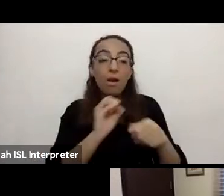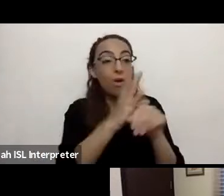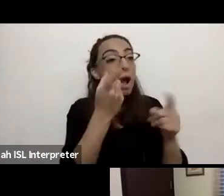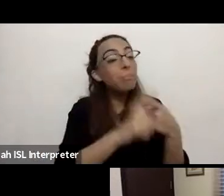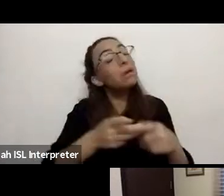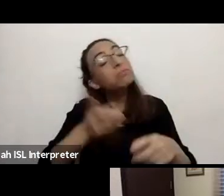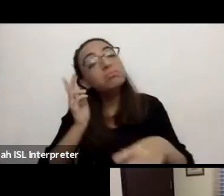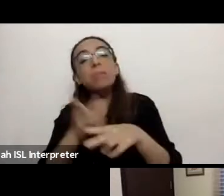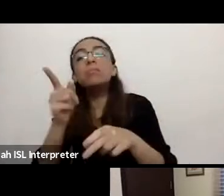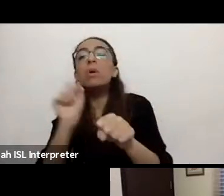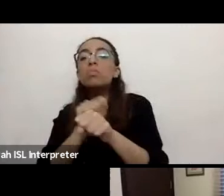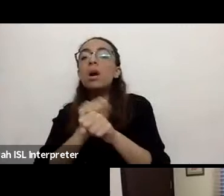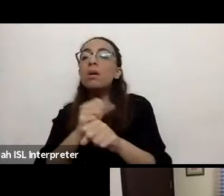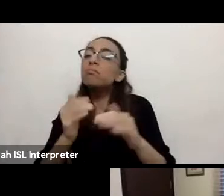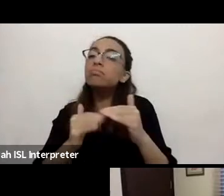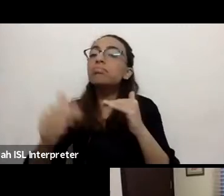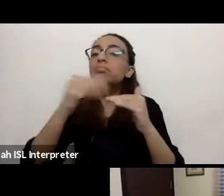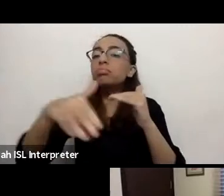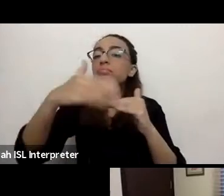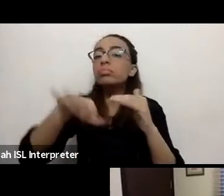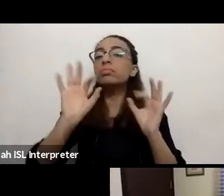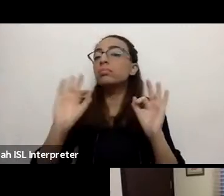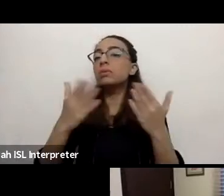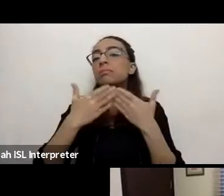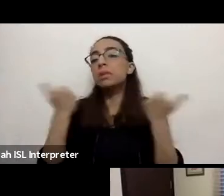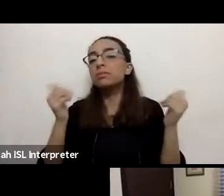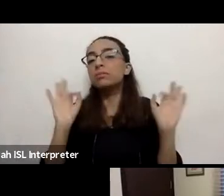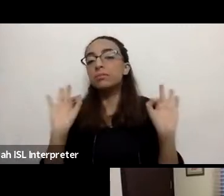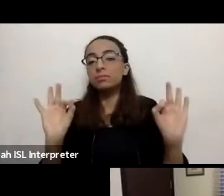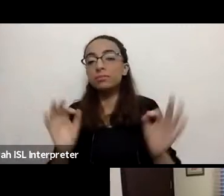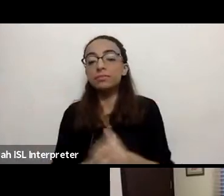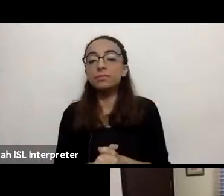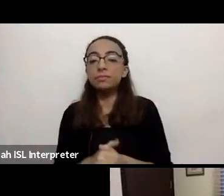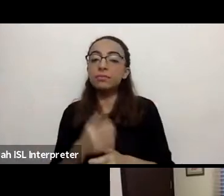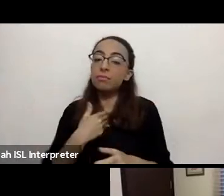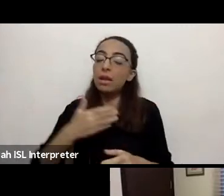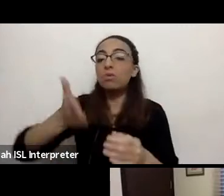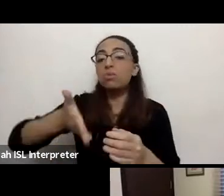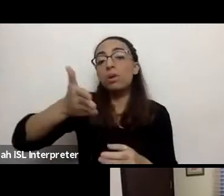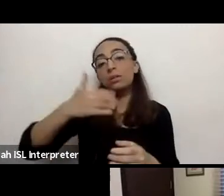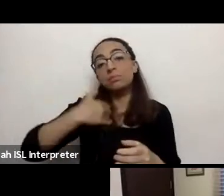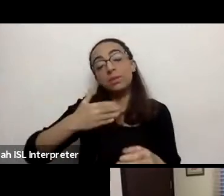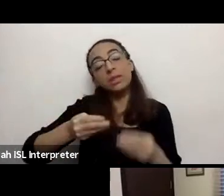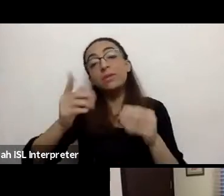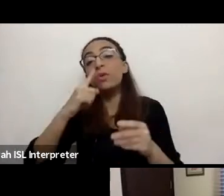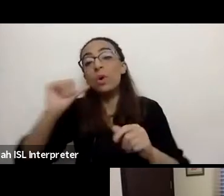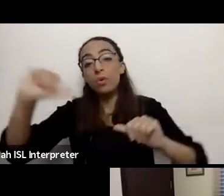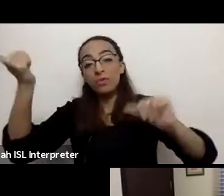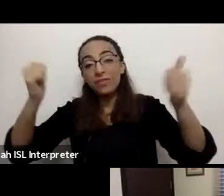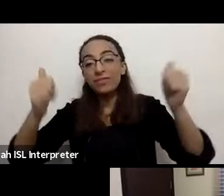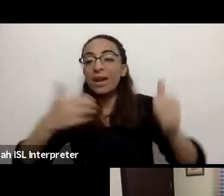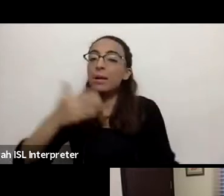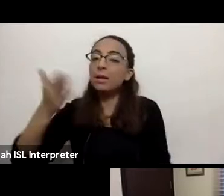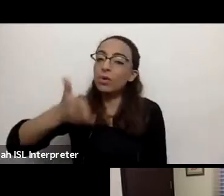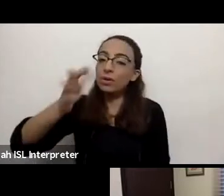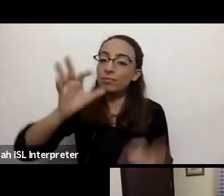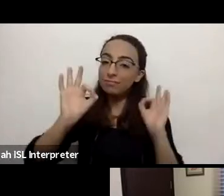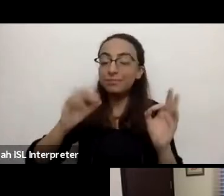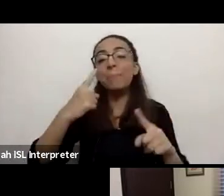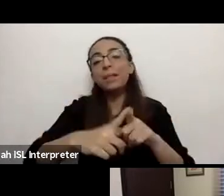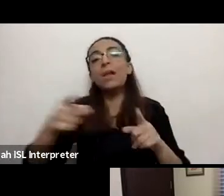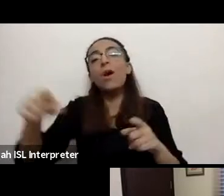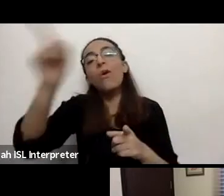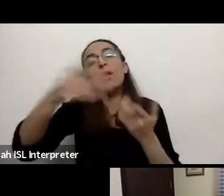difficult times, there is so much that can be done. So I congratulate all the winners once again, and welcome all of